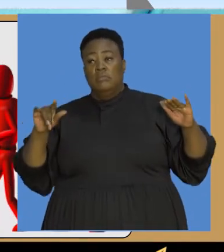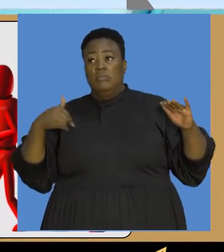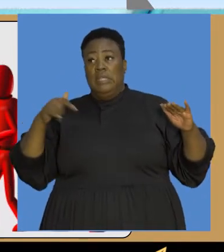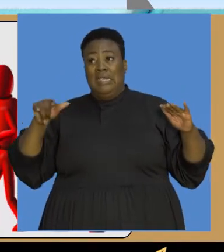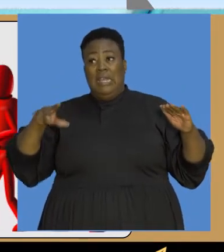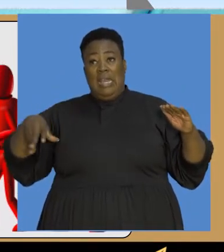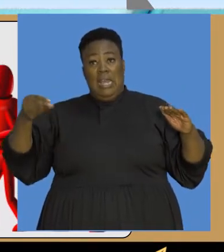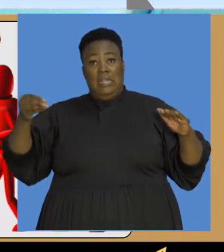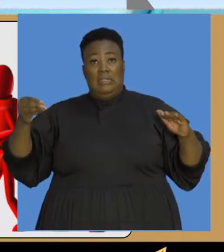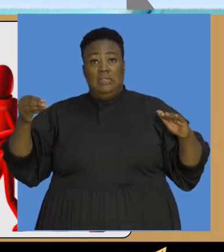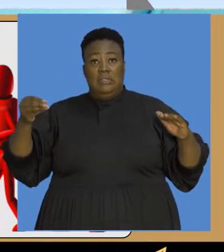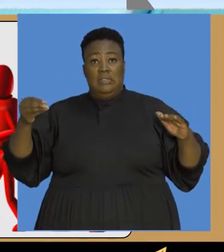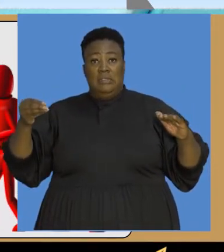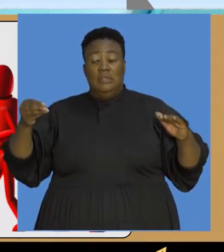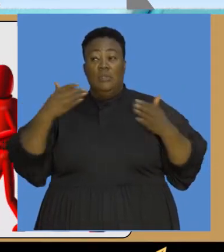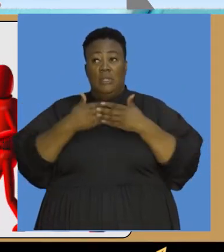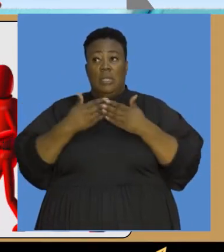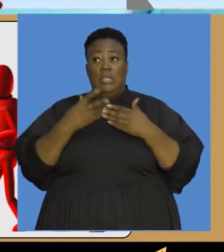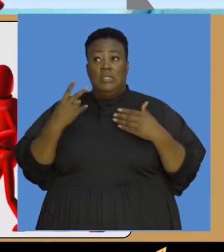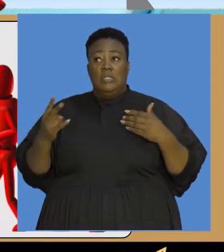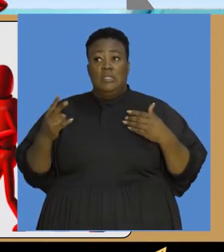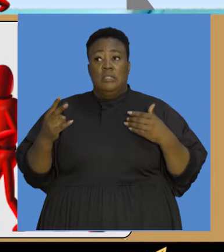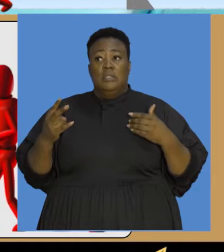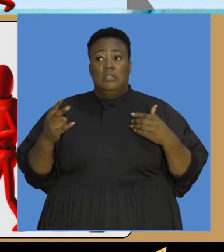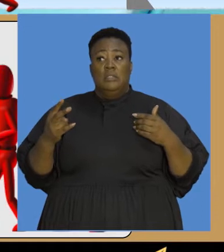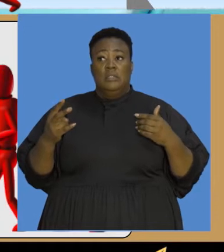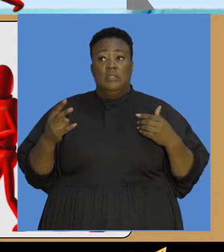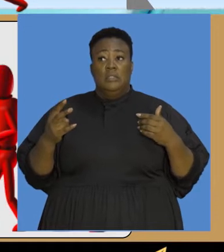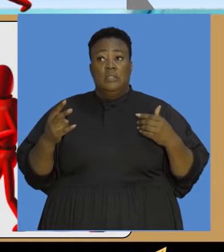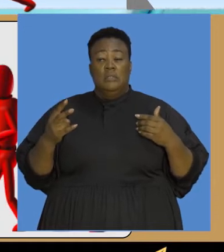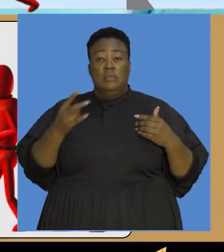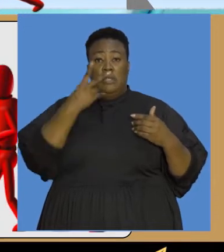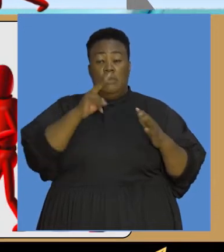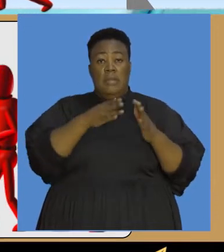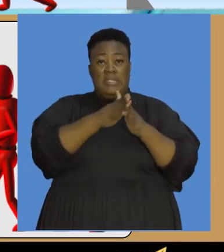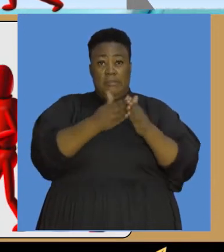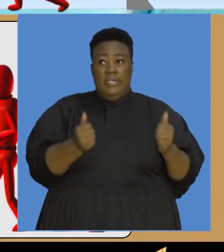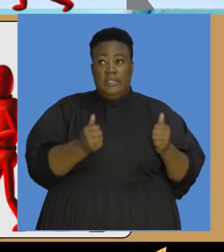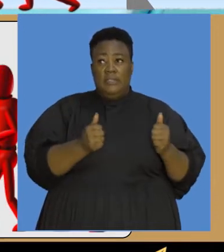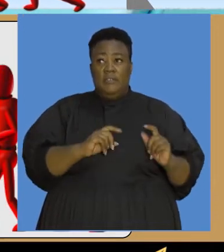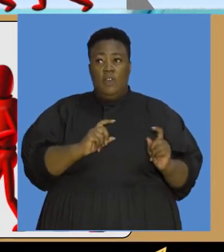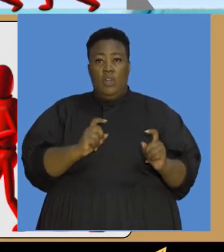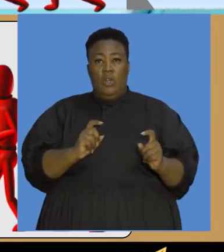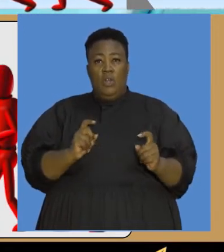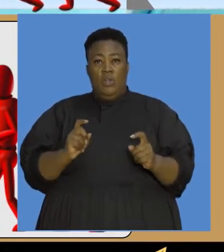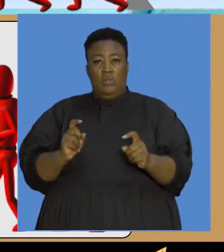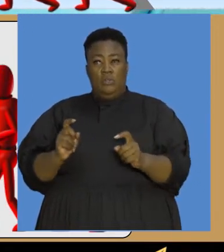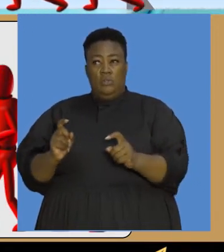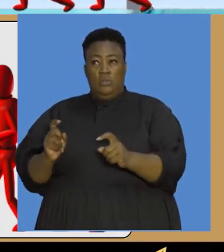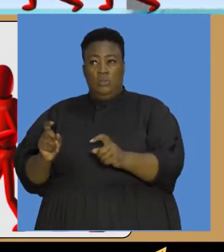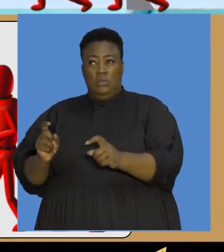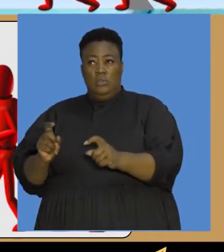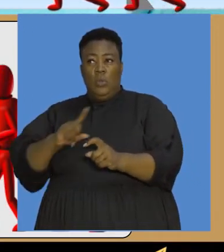to add one here, we can see, and watch the speedometer, It's getting faster and faster and faster and